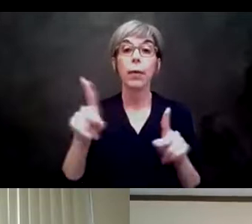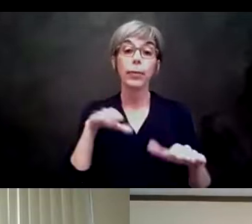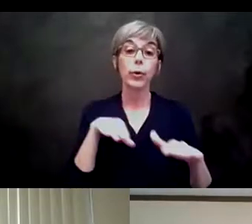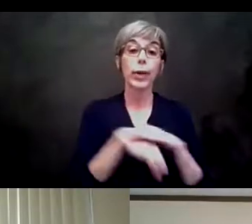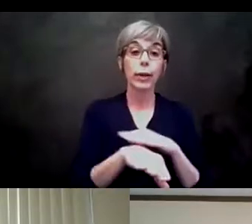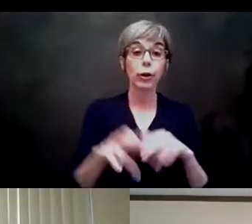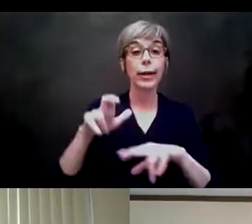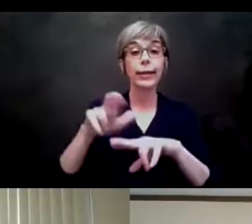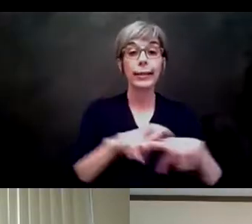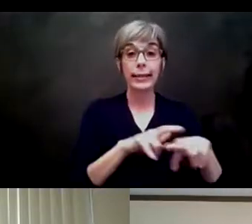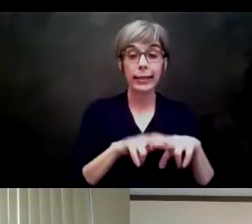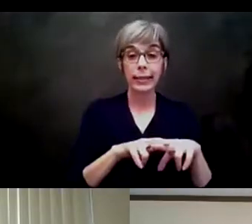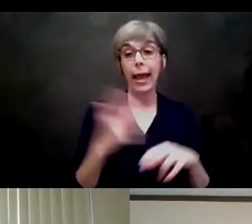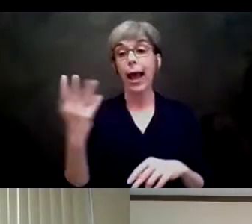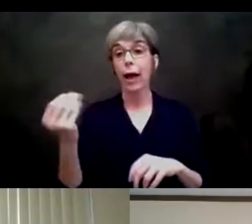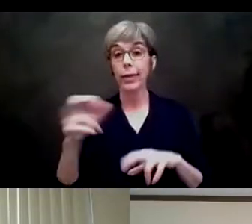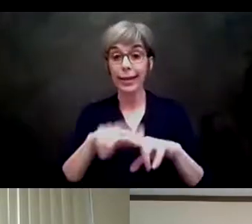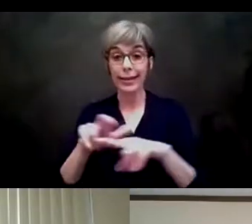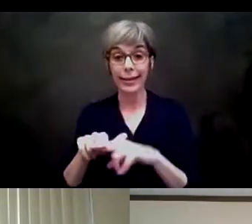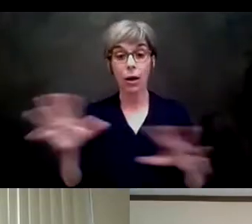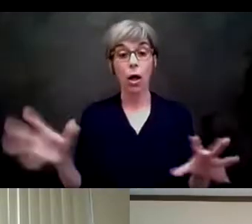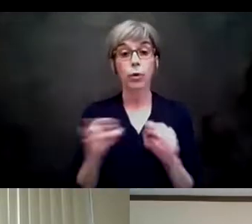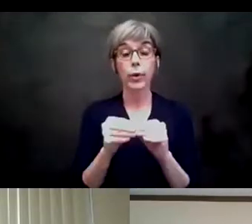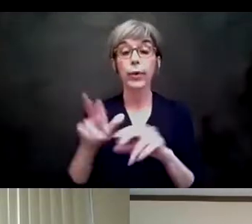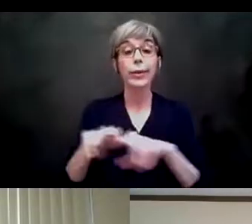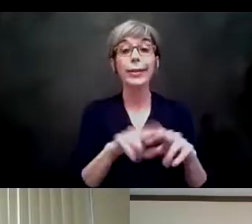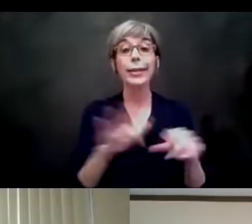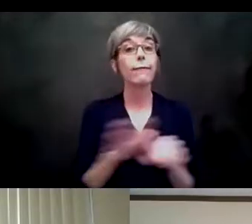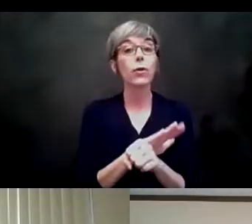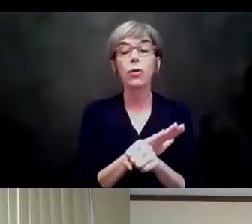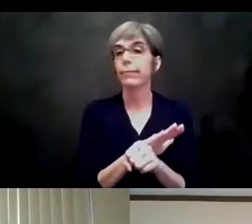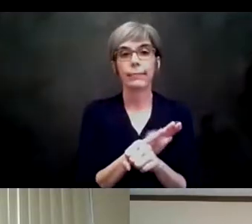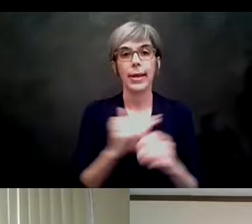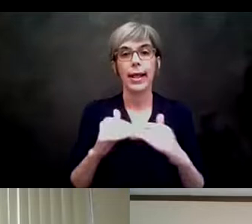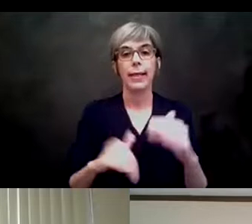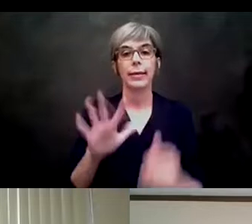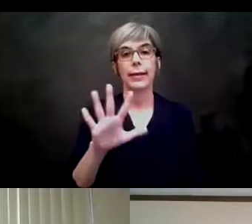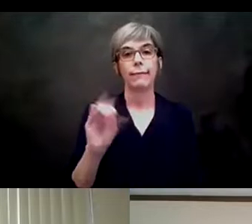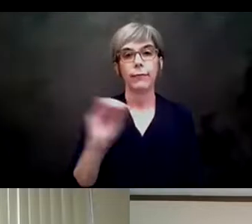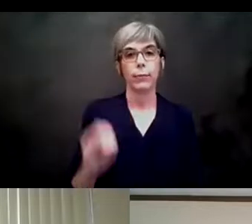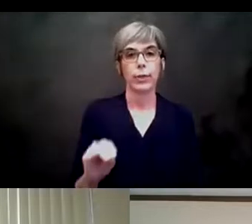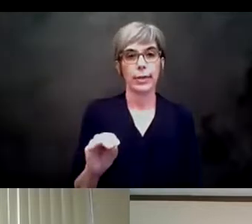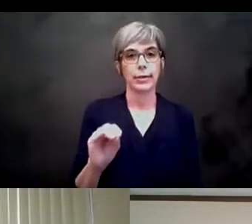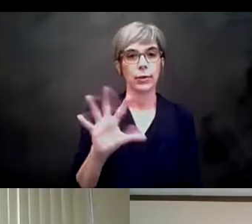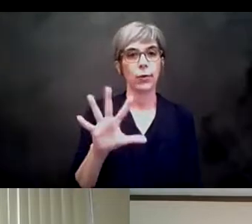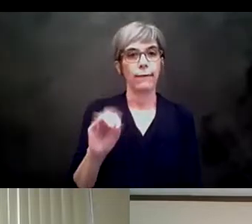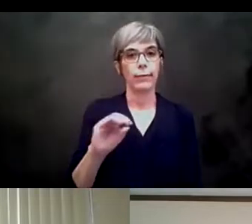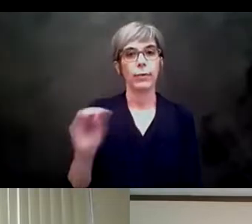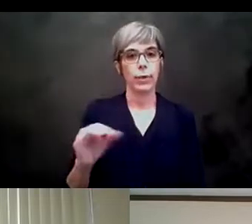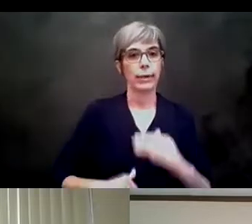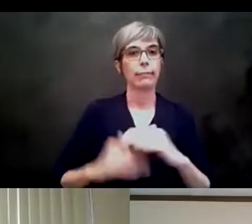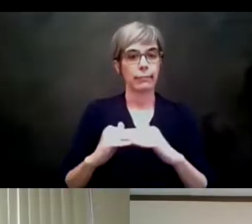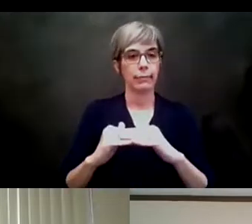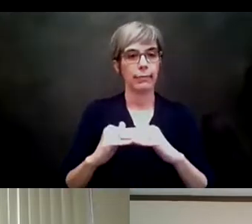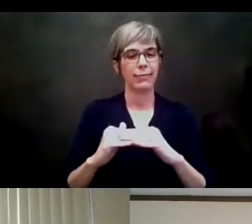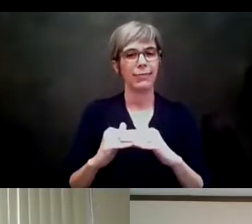seating capacity to 50% of the normal operating capacity. As we discussed yesterday, an interpretation issued